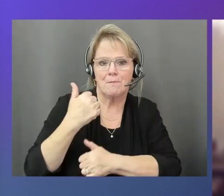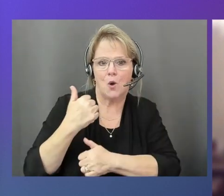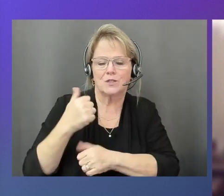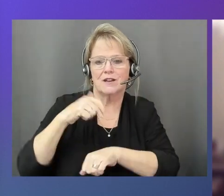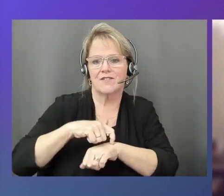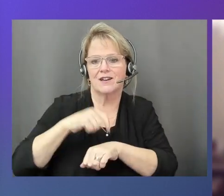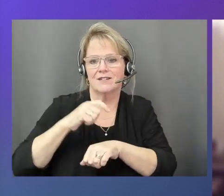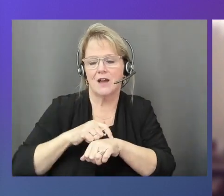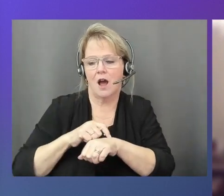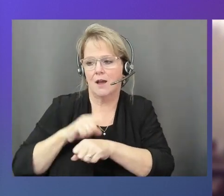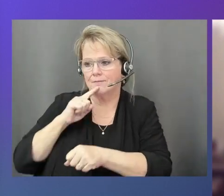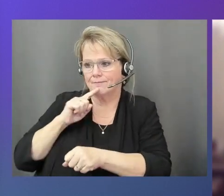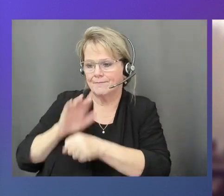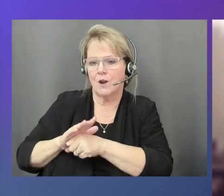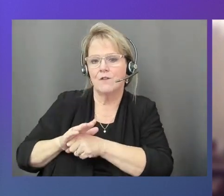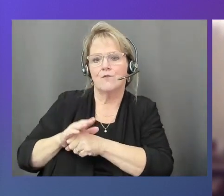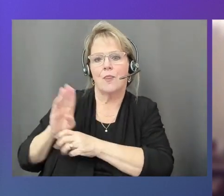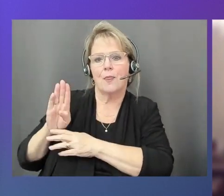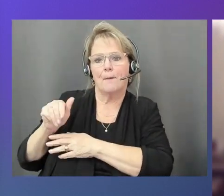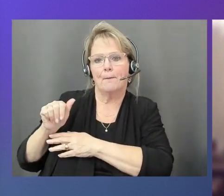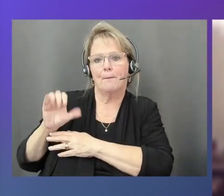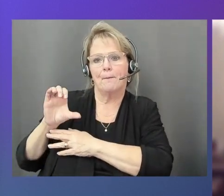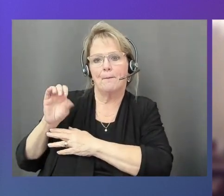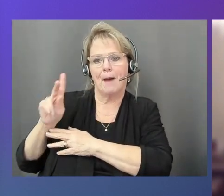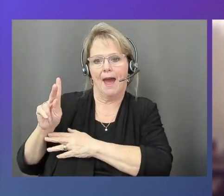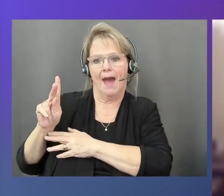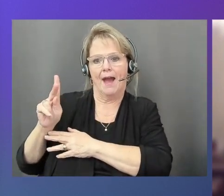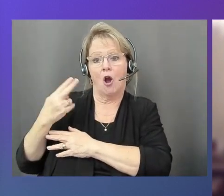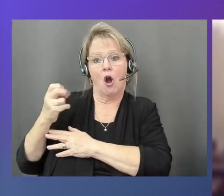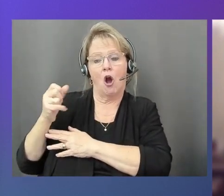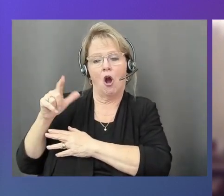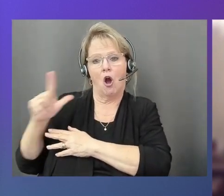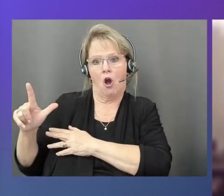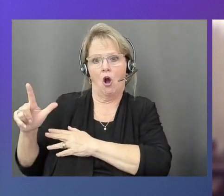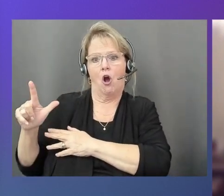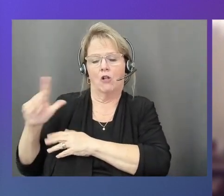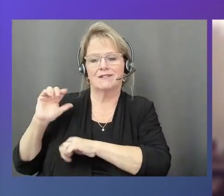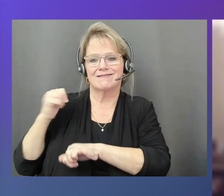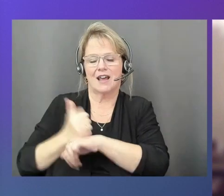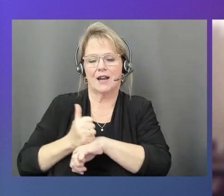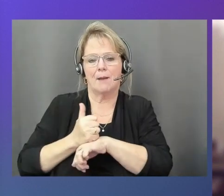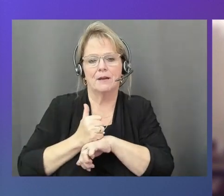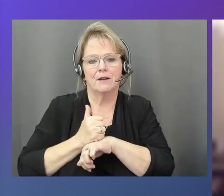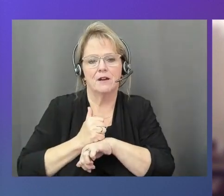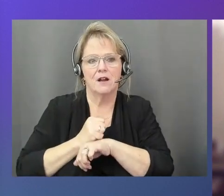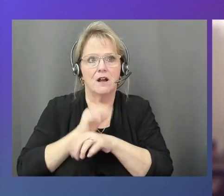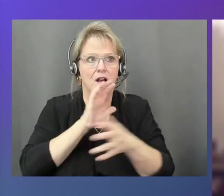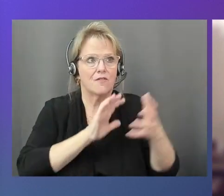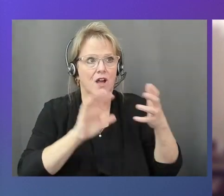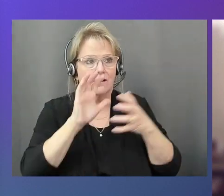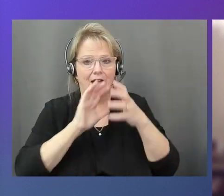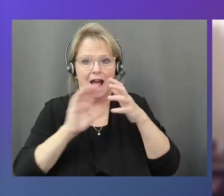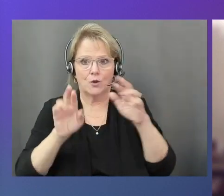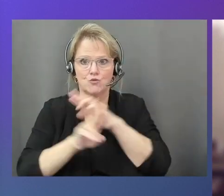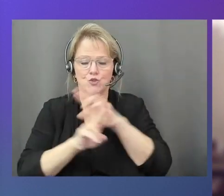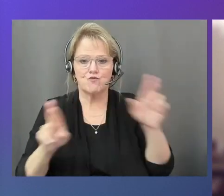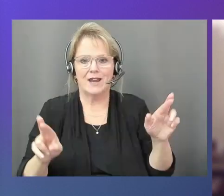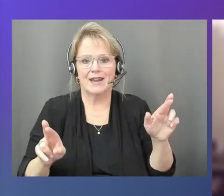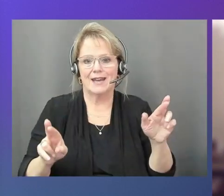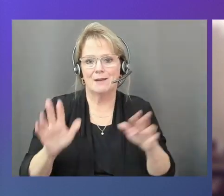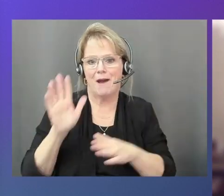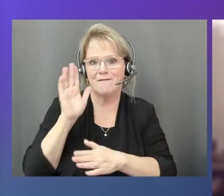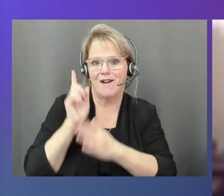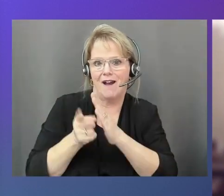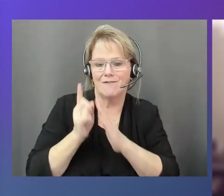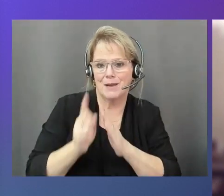up. The radios themselves were configured in the cloud within minutes and went live within about 20 minutes of powering on. Due to the